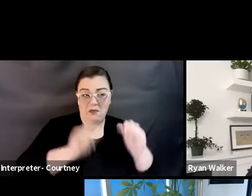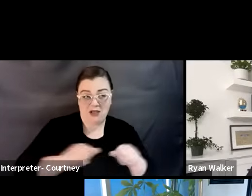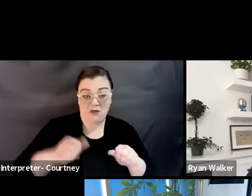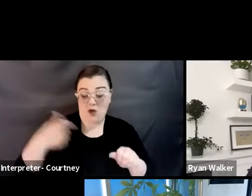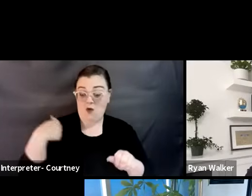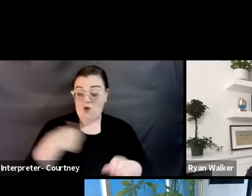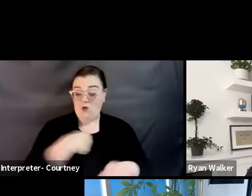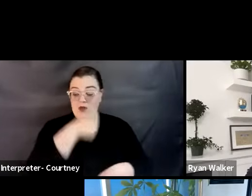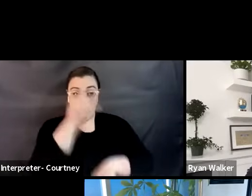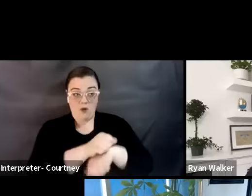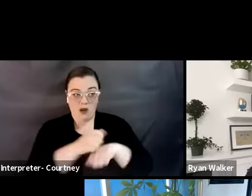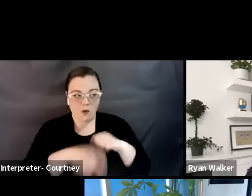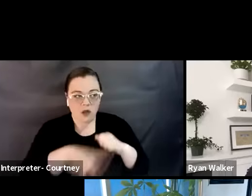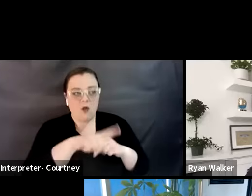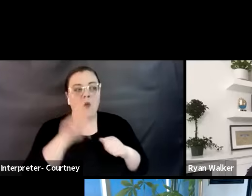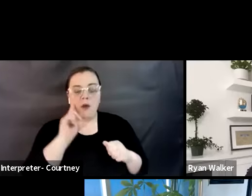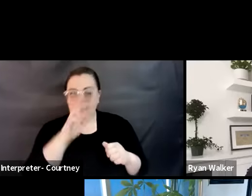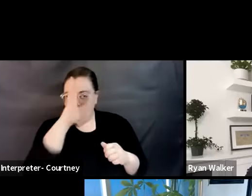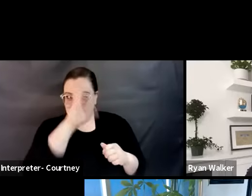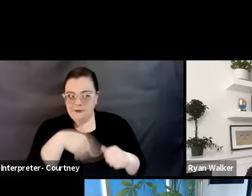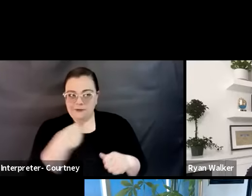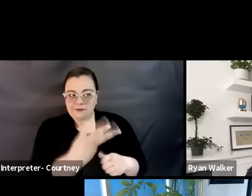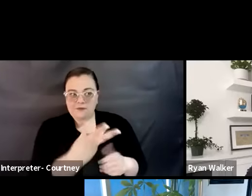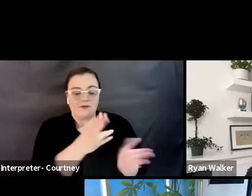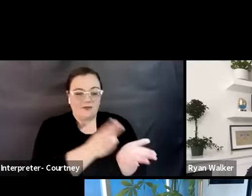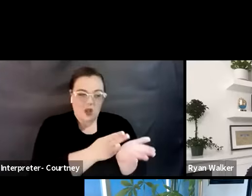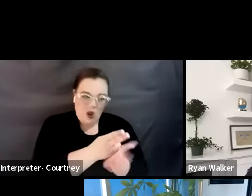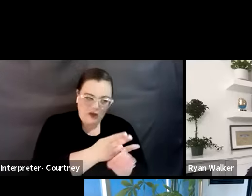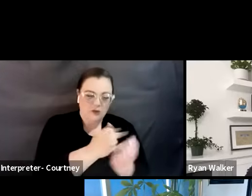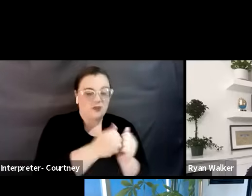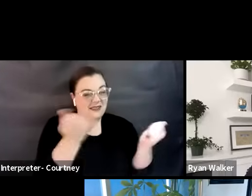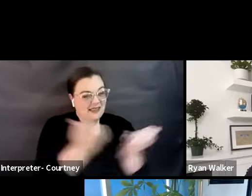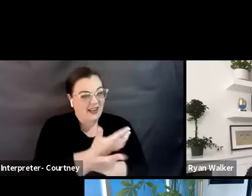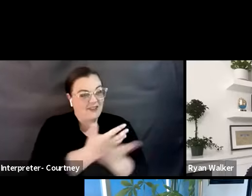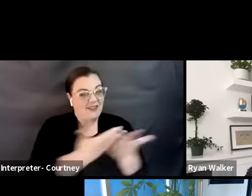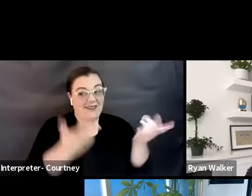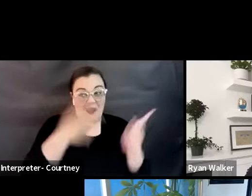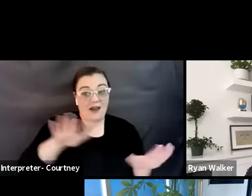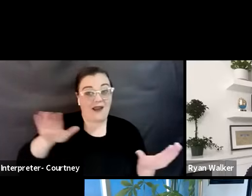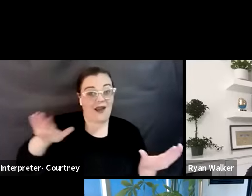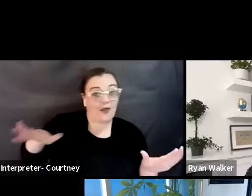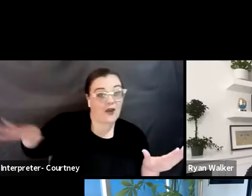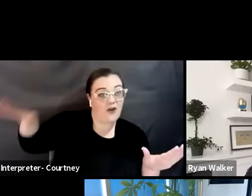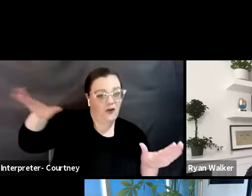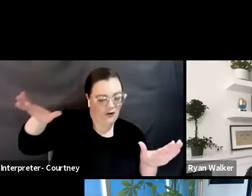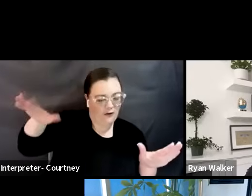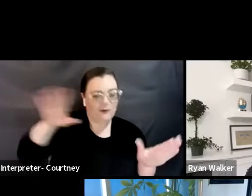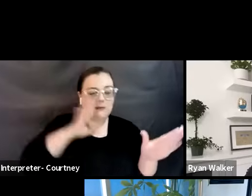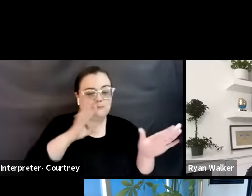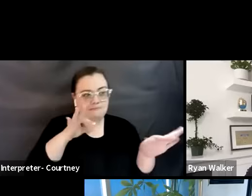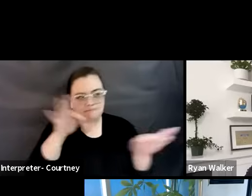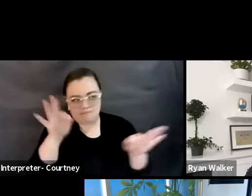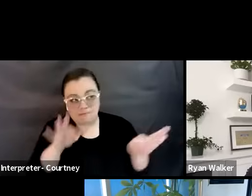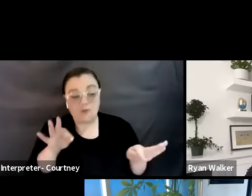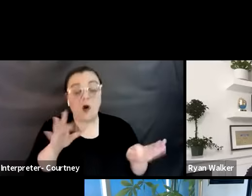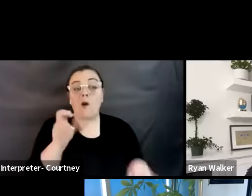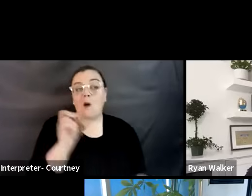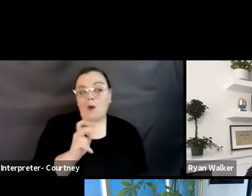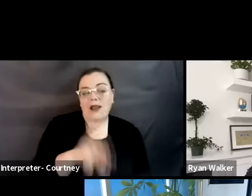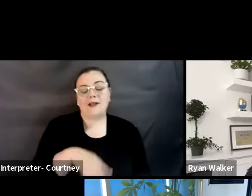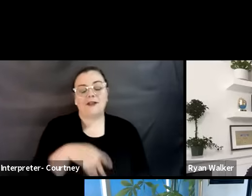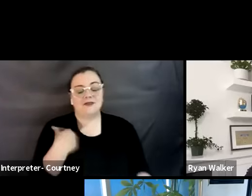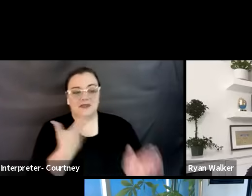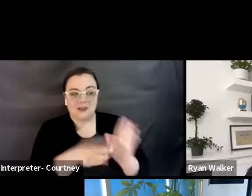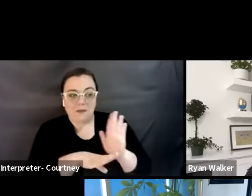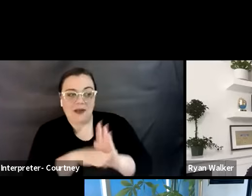you what's going on in the street. We're communicating the day-to-day grind element of it as we're seeing it, as we're going, okay, let's build